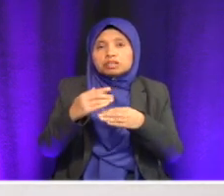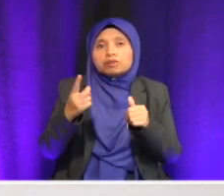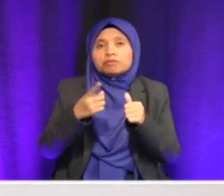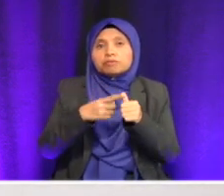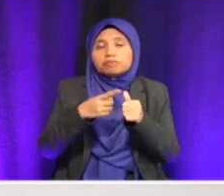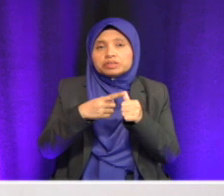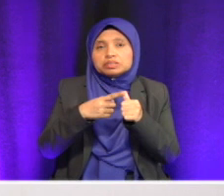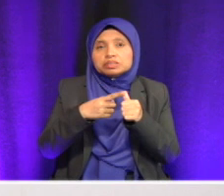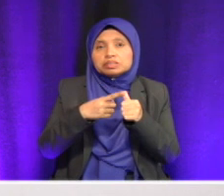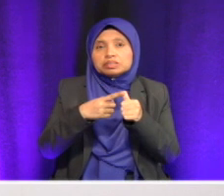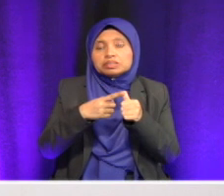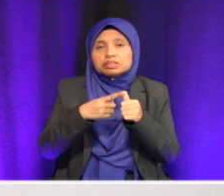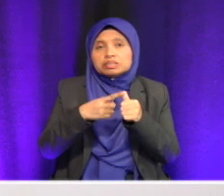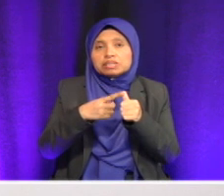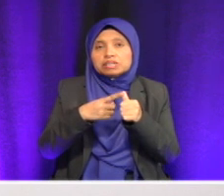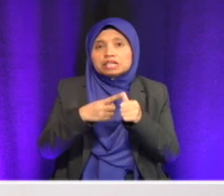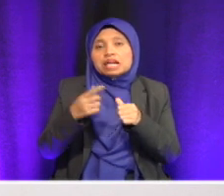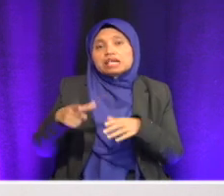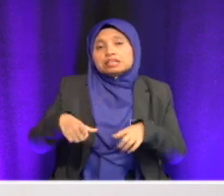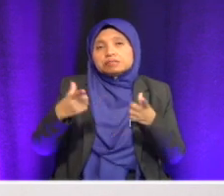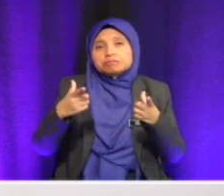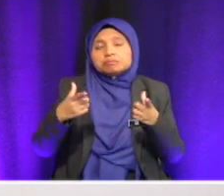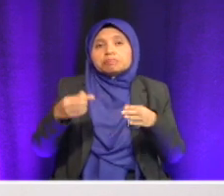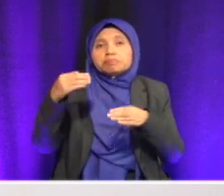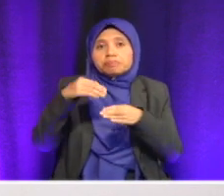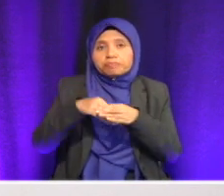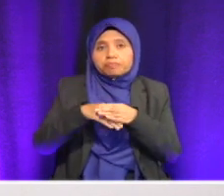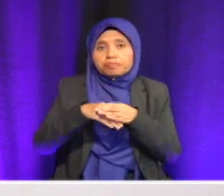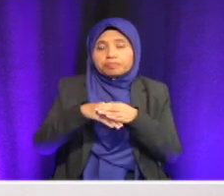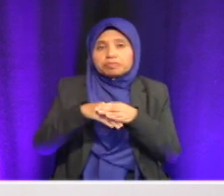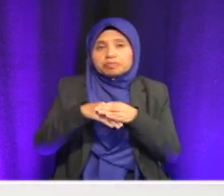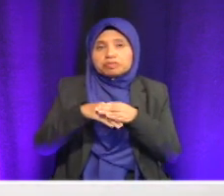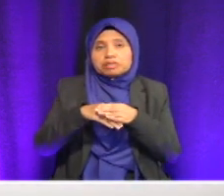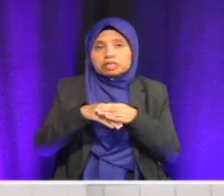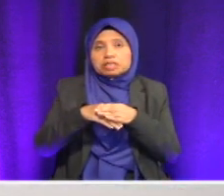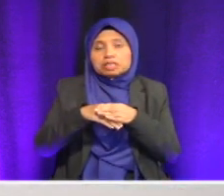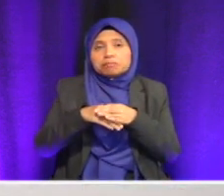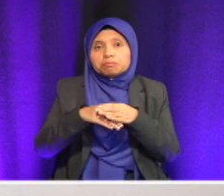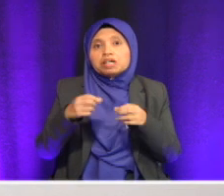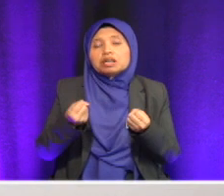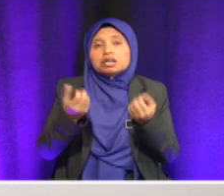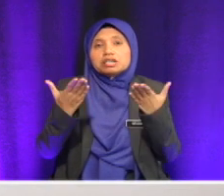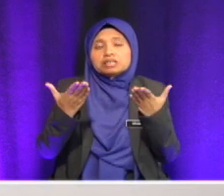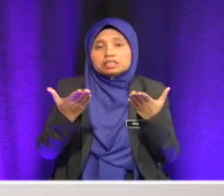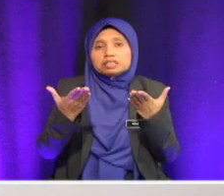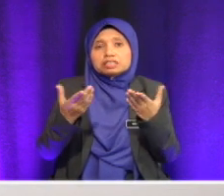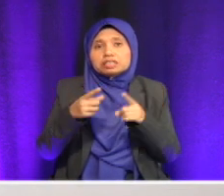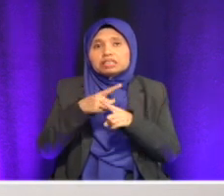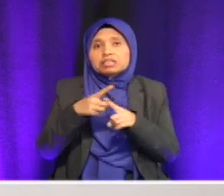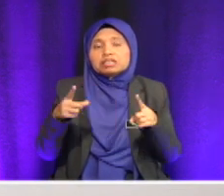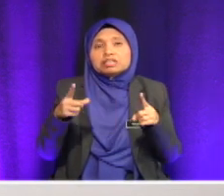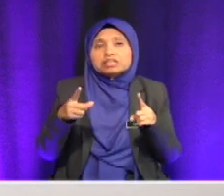later time. Another thing they hide is food. This is common among many animals, but if a crow